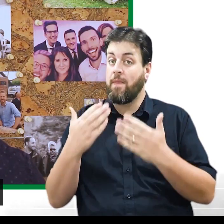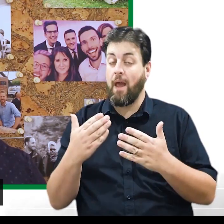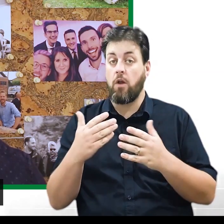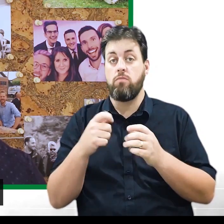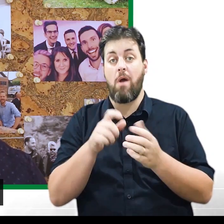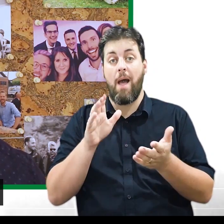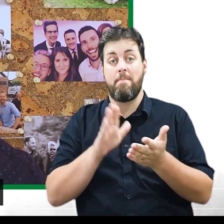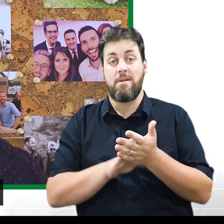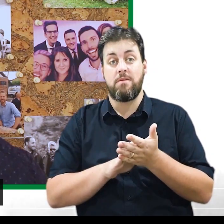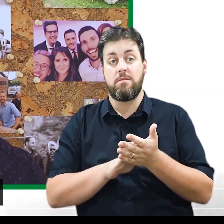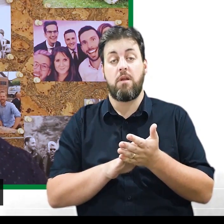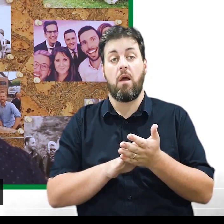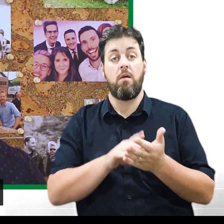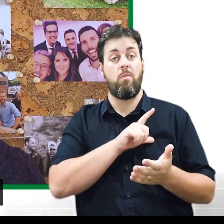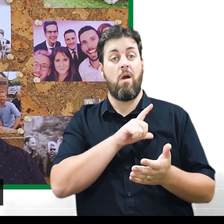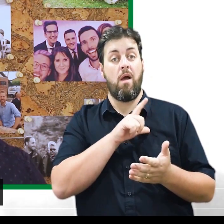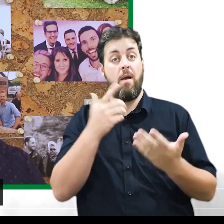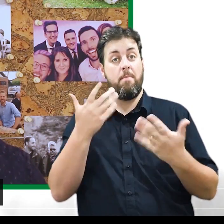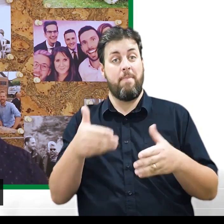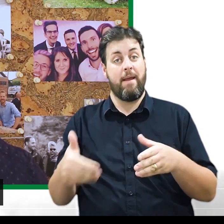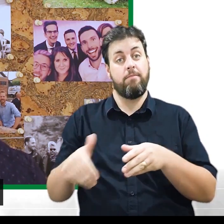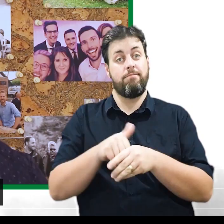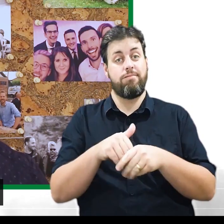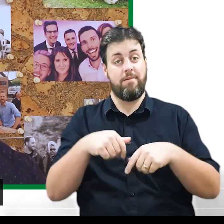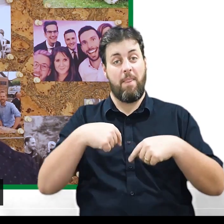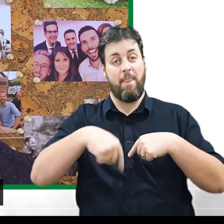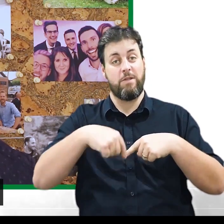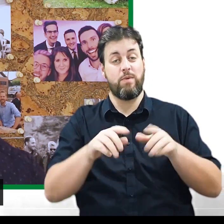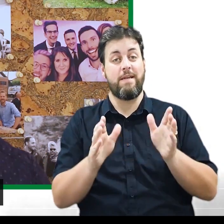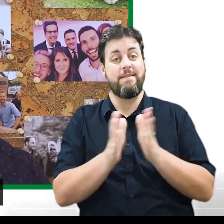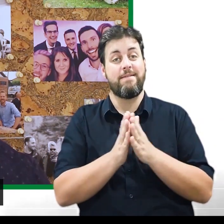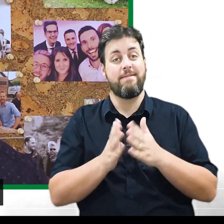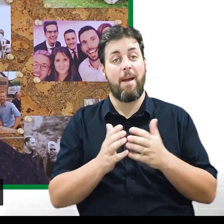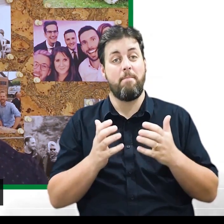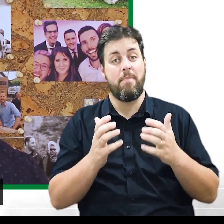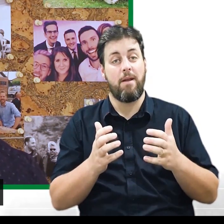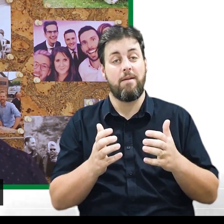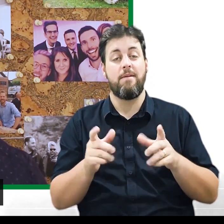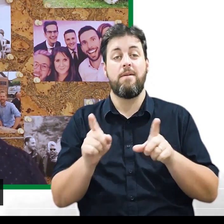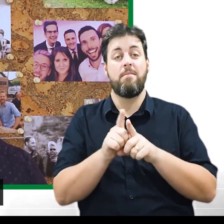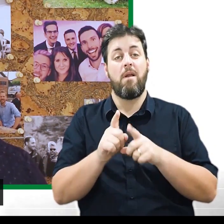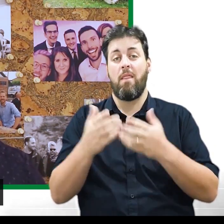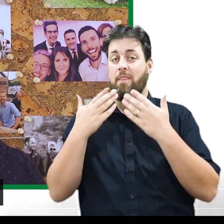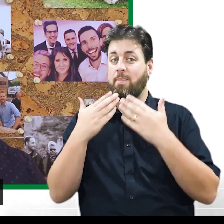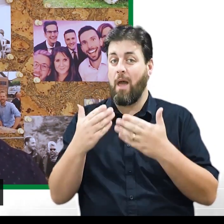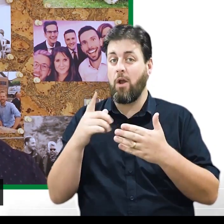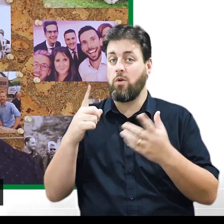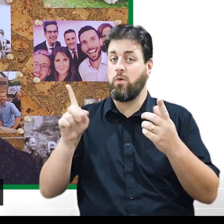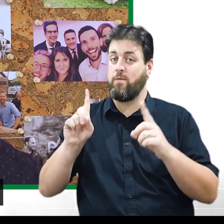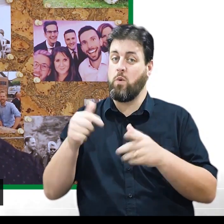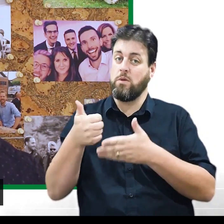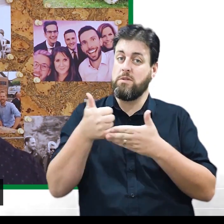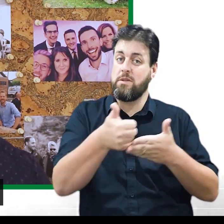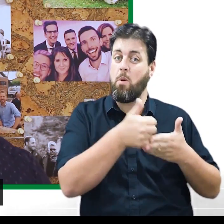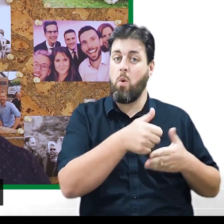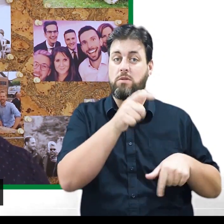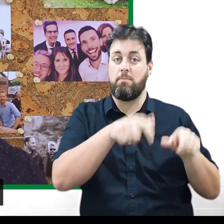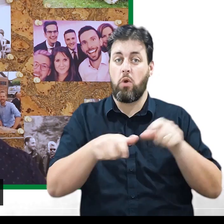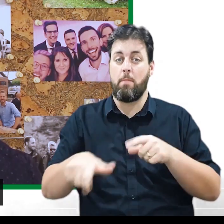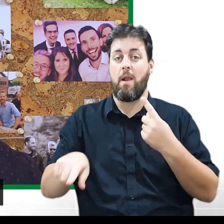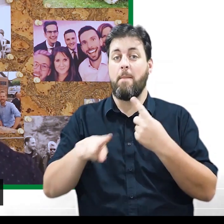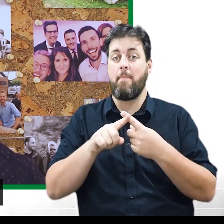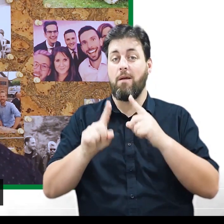Thank you, Prime Minister, for joining us for this week's Assembly and for your messages of support to all of the pupils